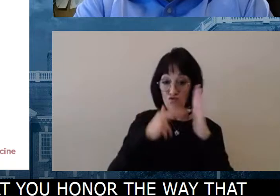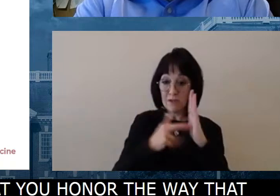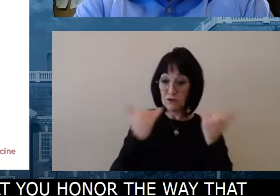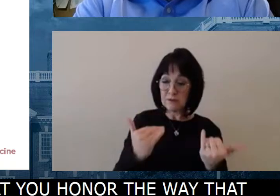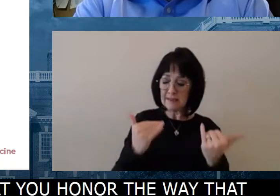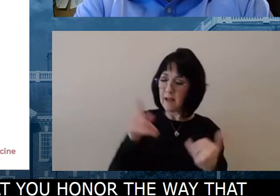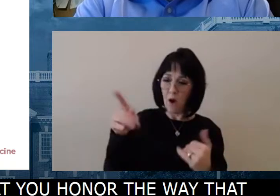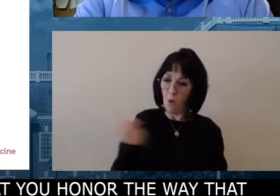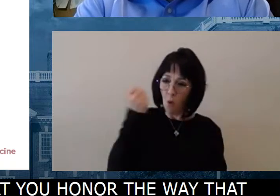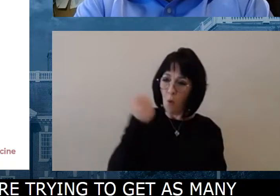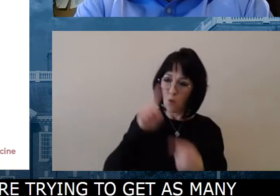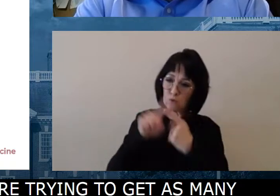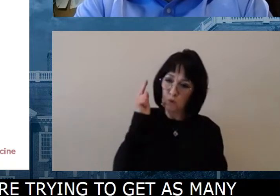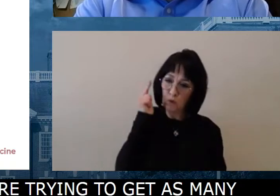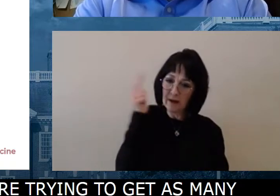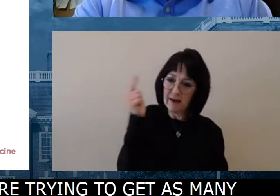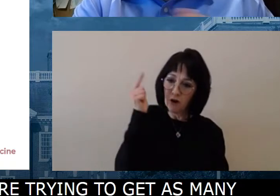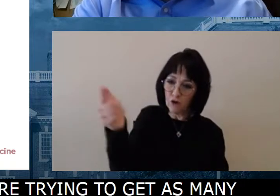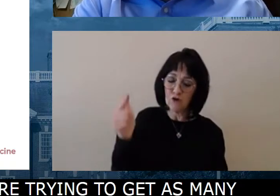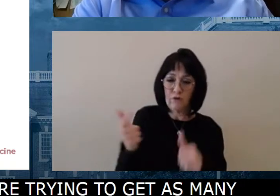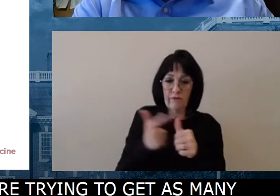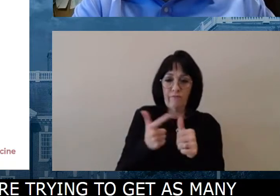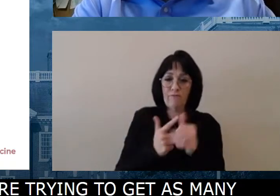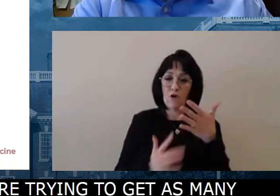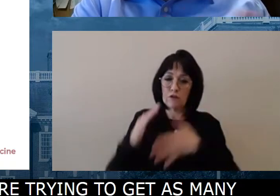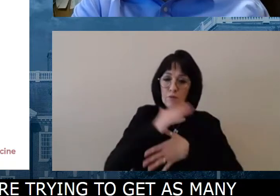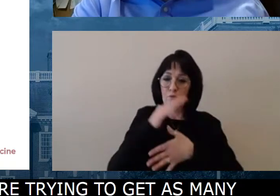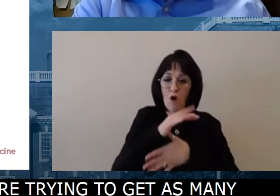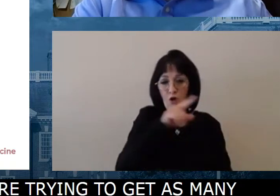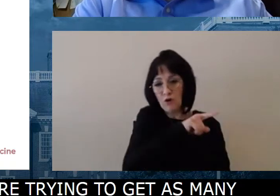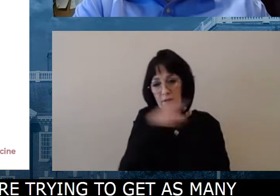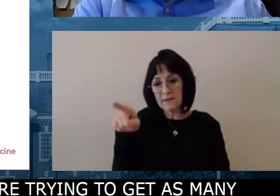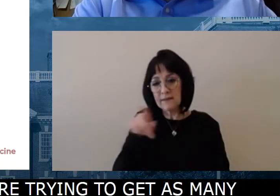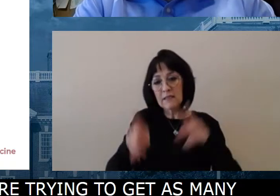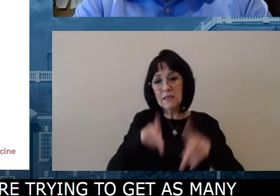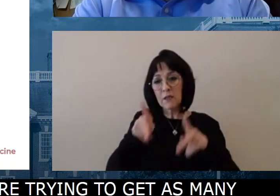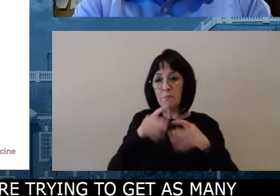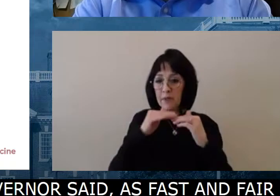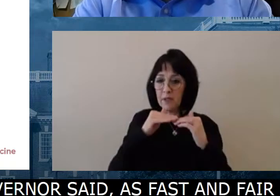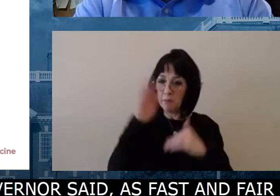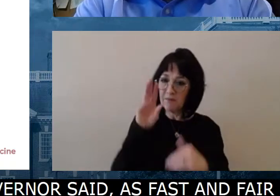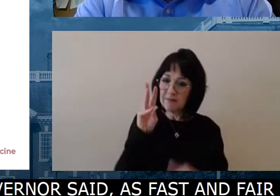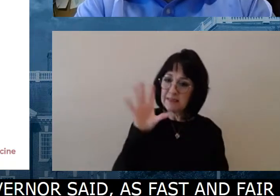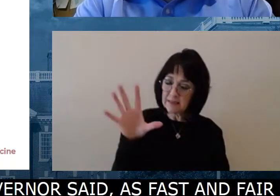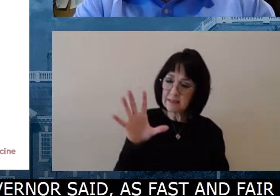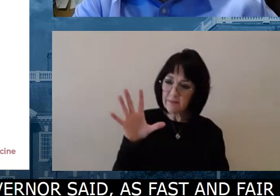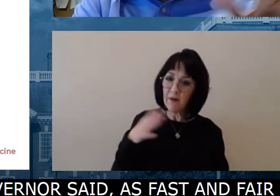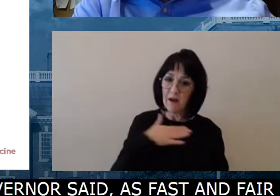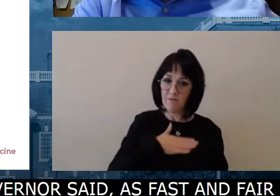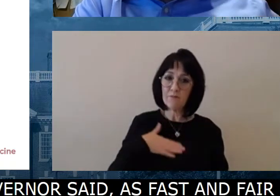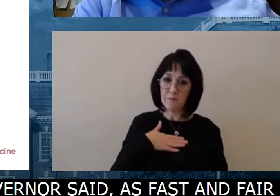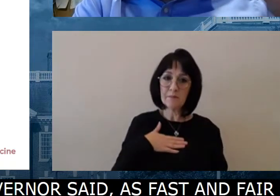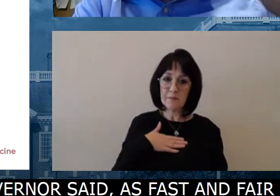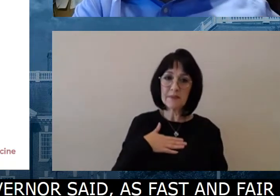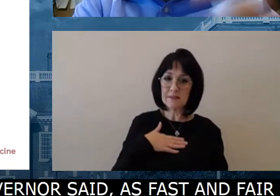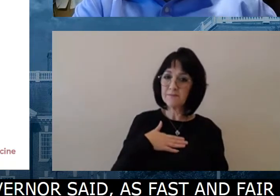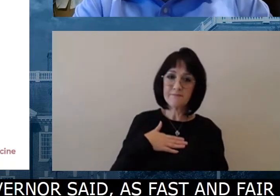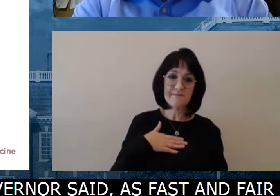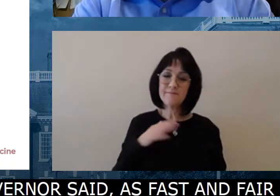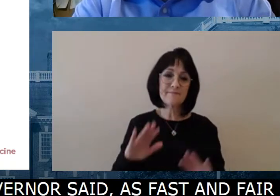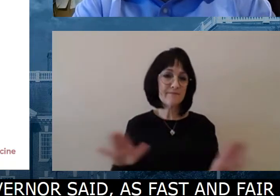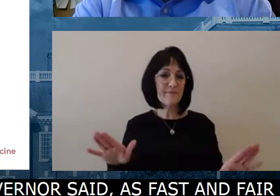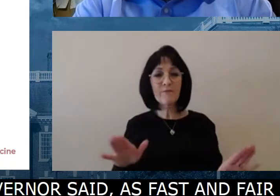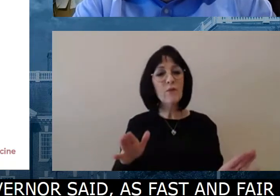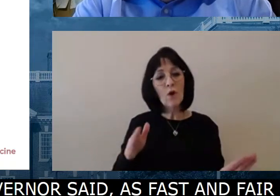was some information that was put on one of the posts that said it was for, people under the age of 65 and under work groups. It wasn't true. We had it right up there in the header.